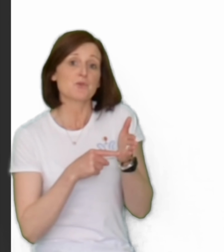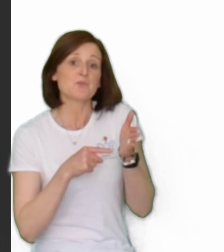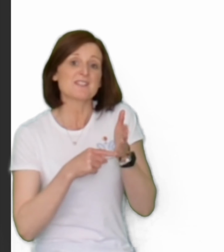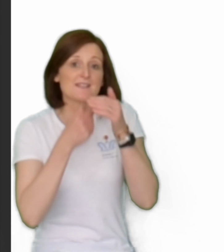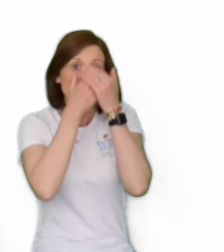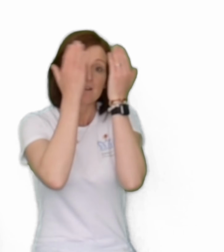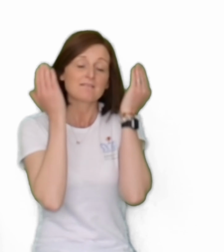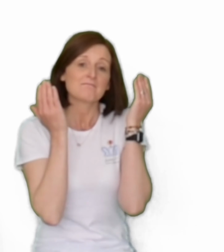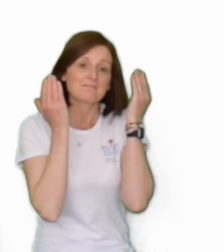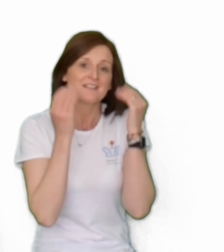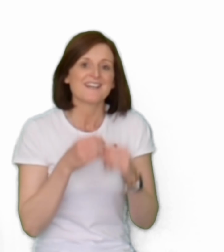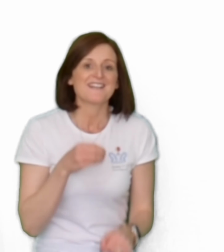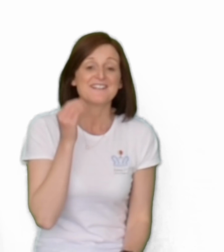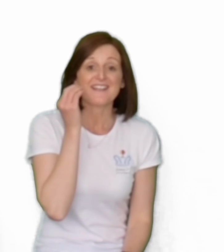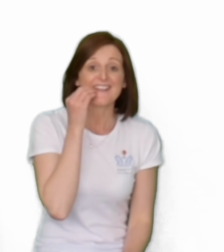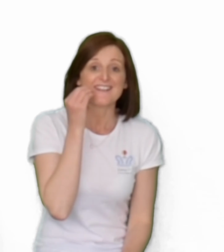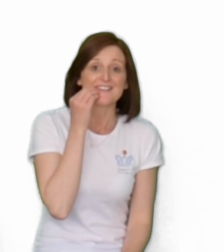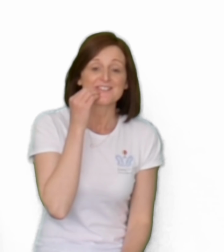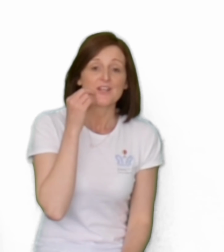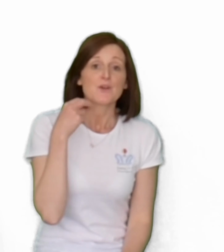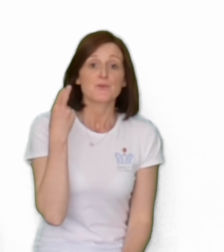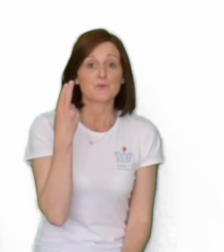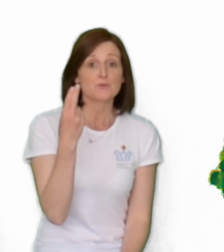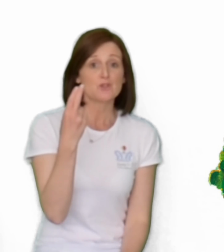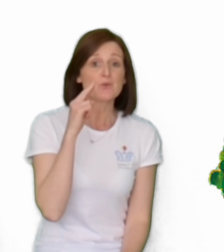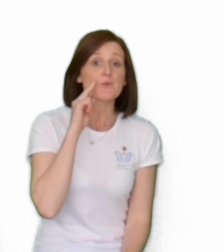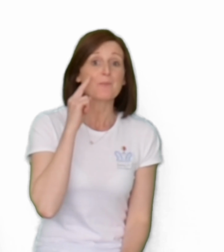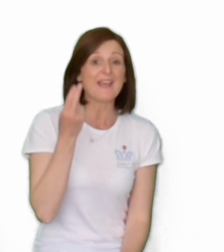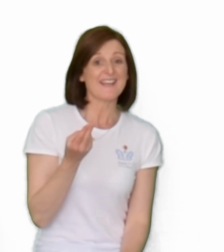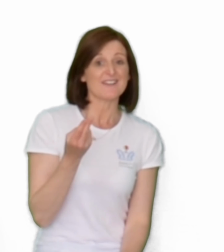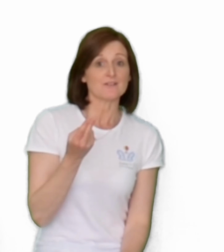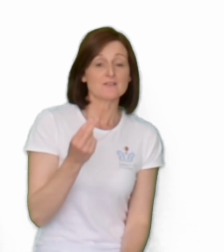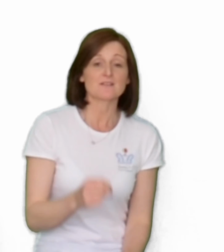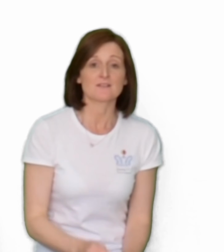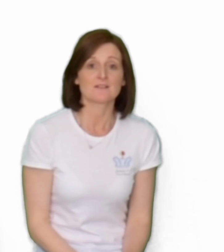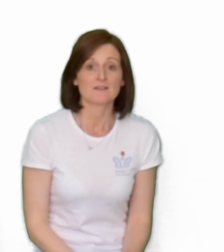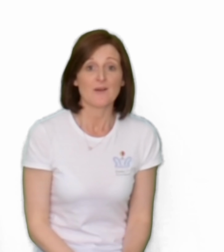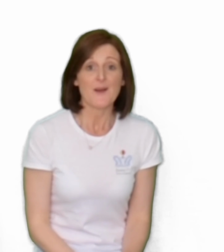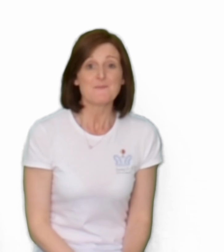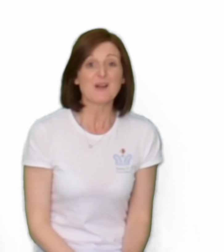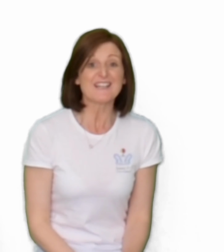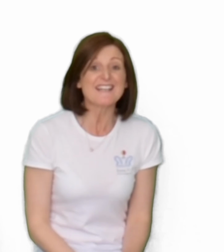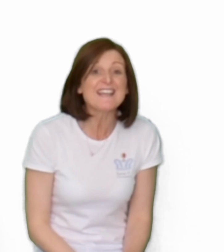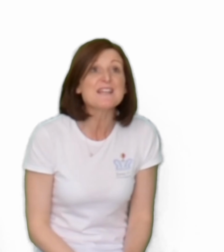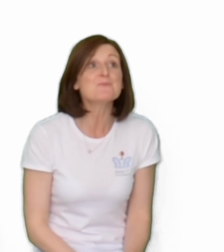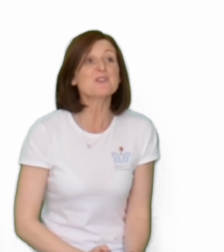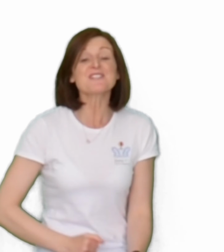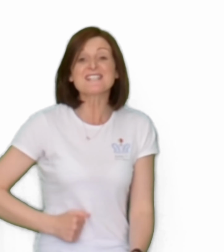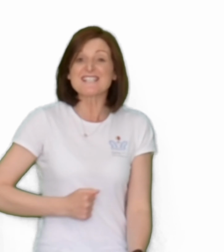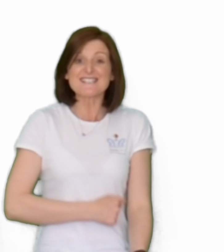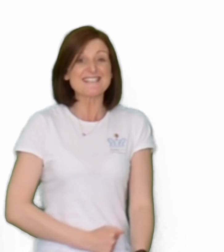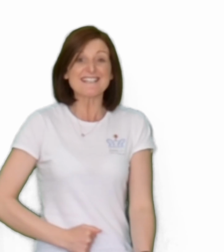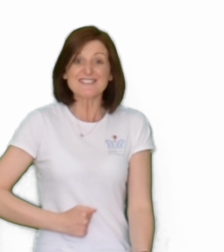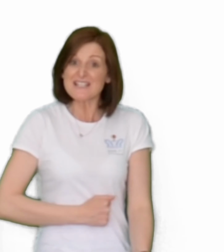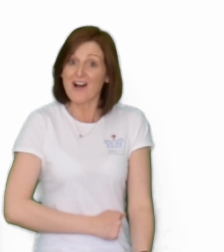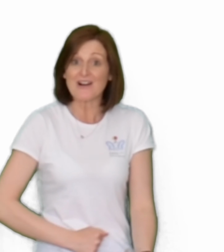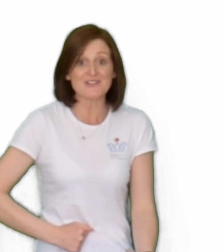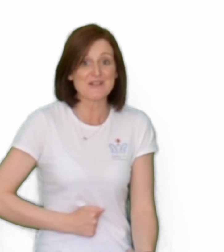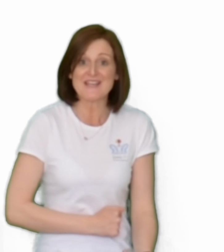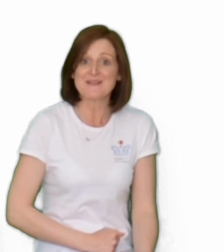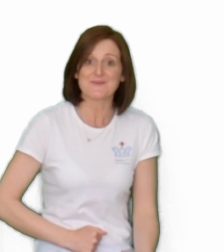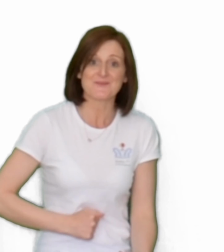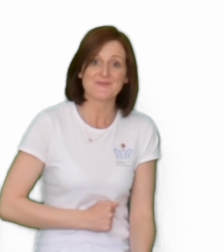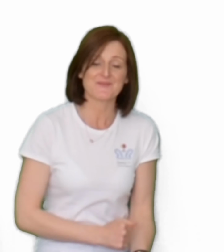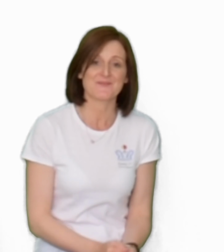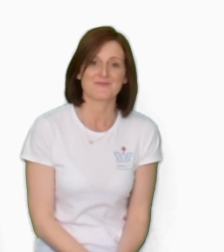On Tuesday, he ate through two pears, but he was still